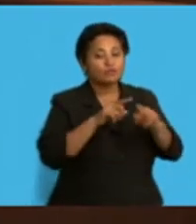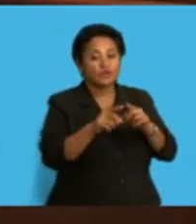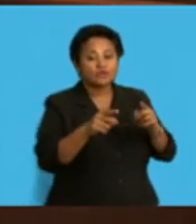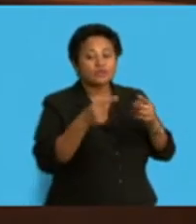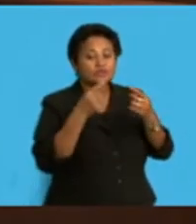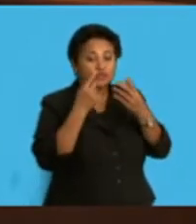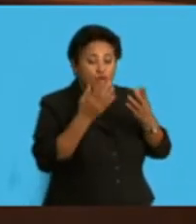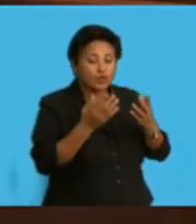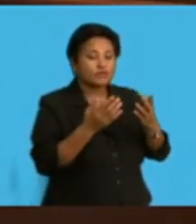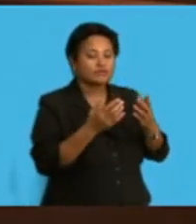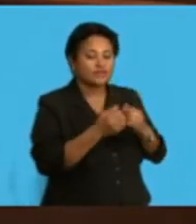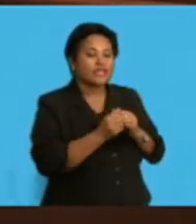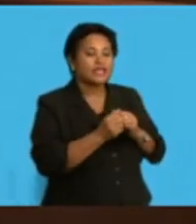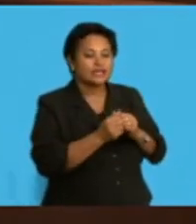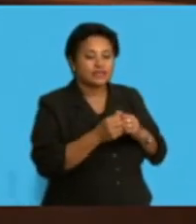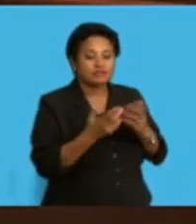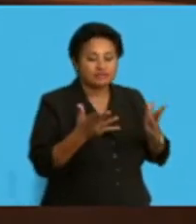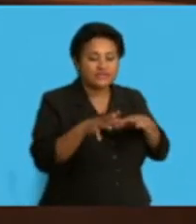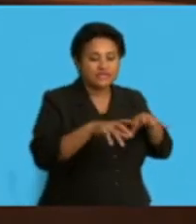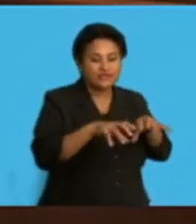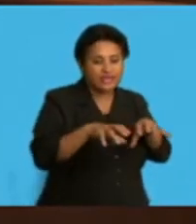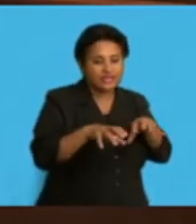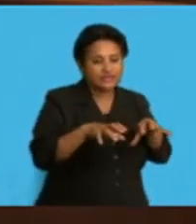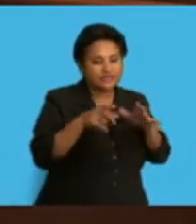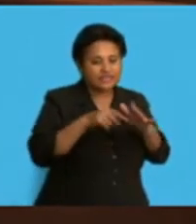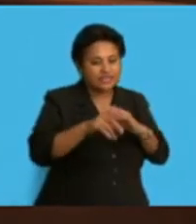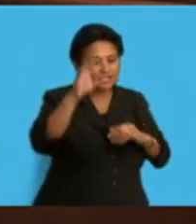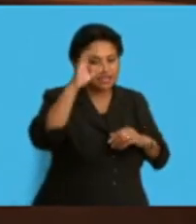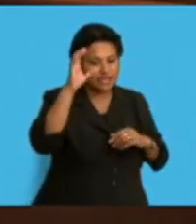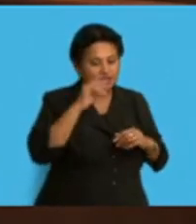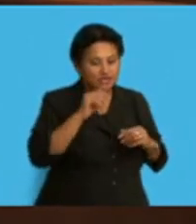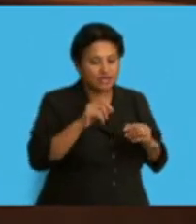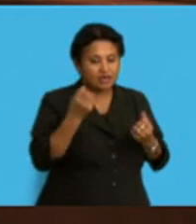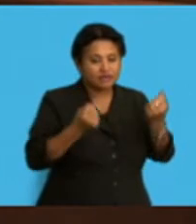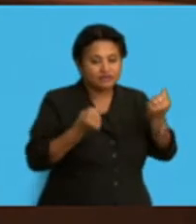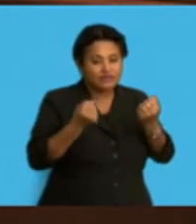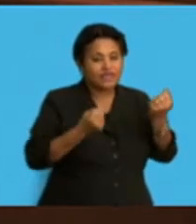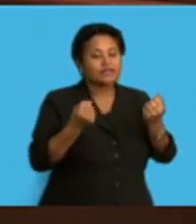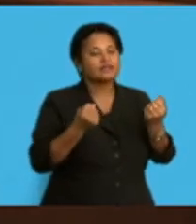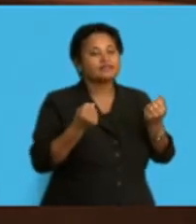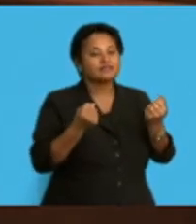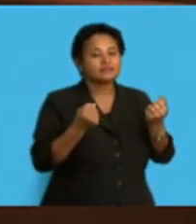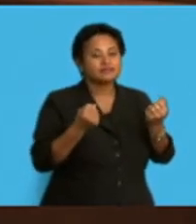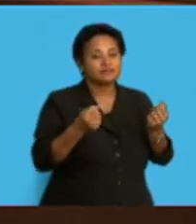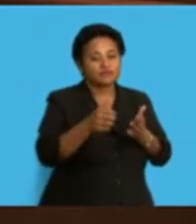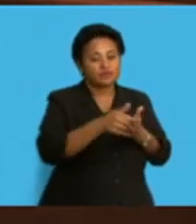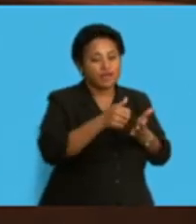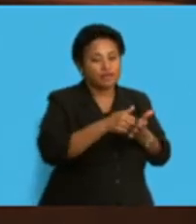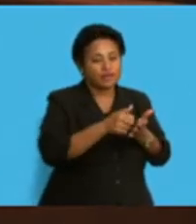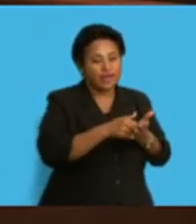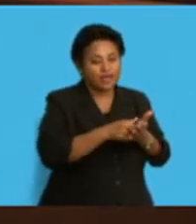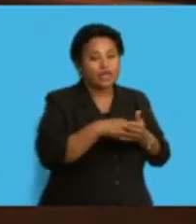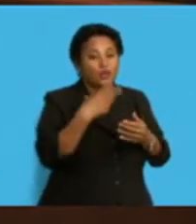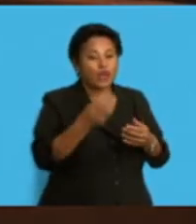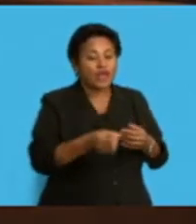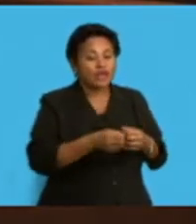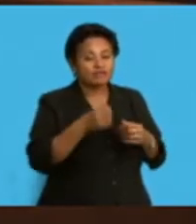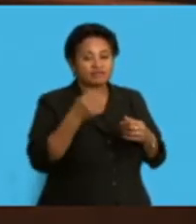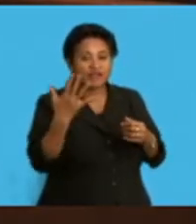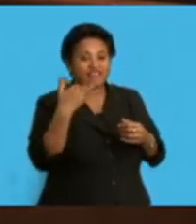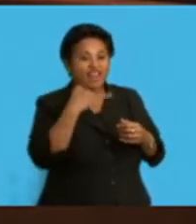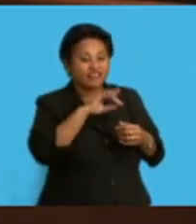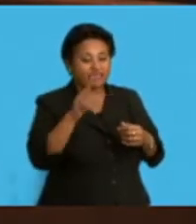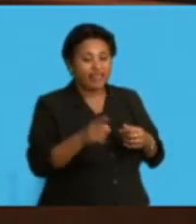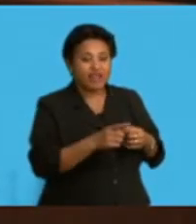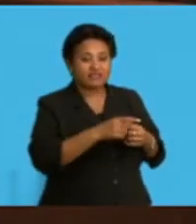show strong consumption activity in the country. Vehicle ownership has substantially increased. There are about 500,000 smartphones in our country, in a